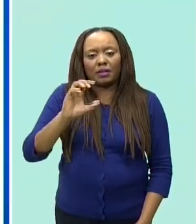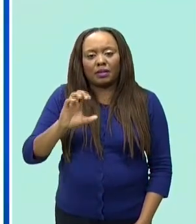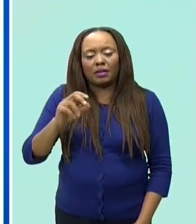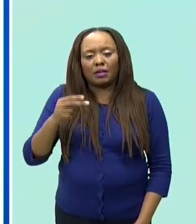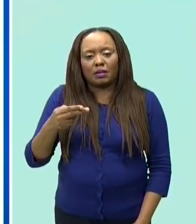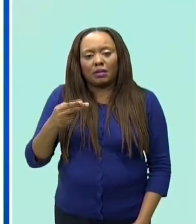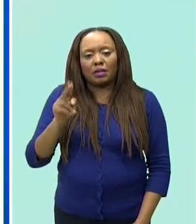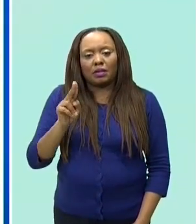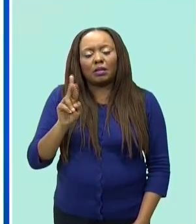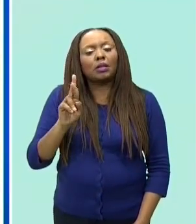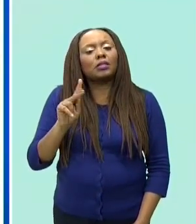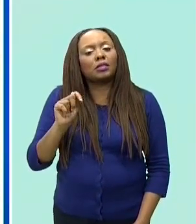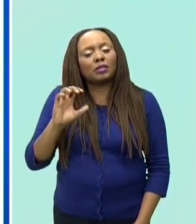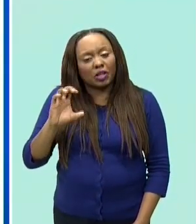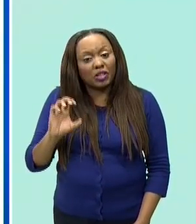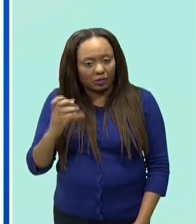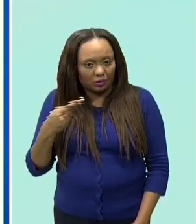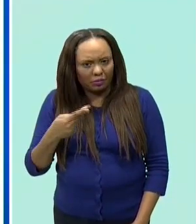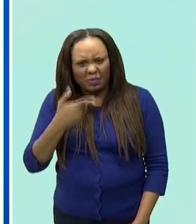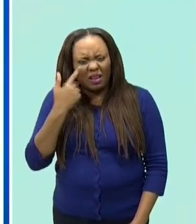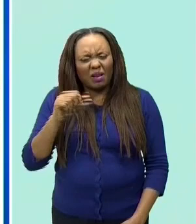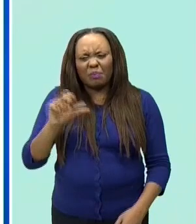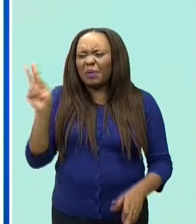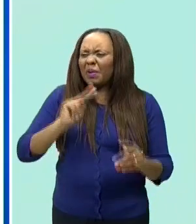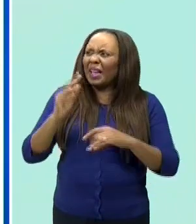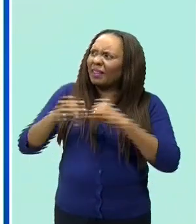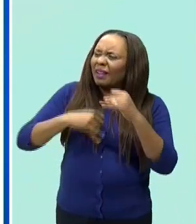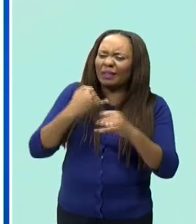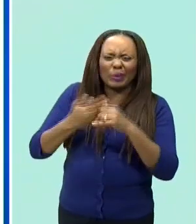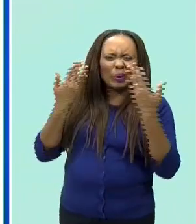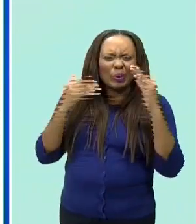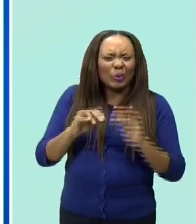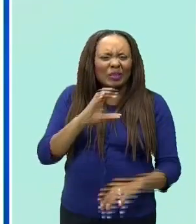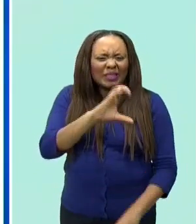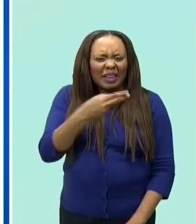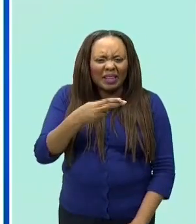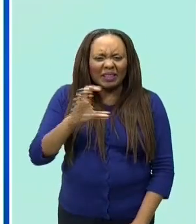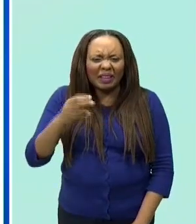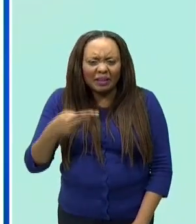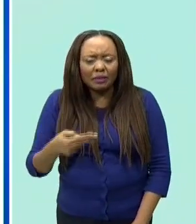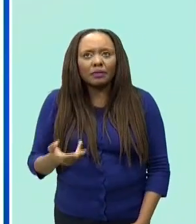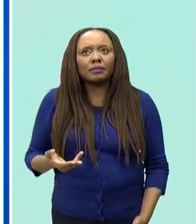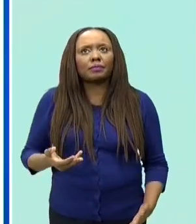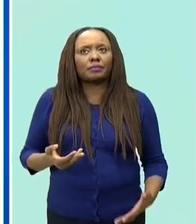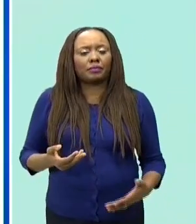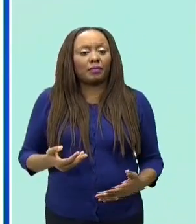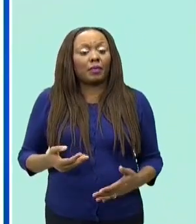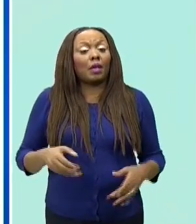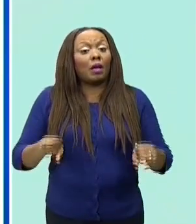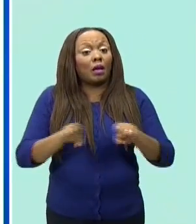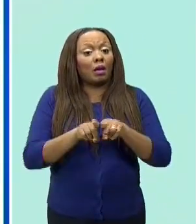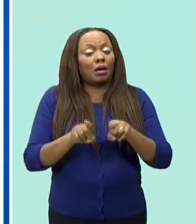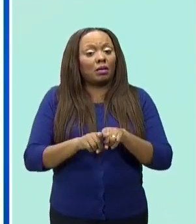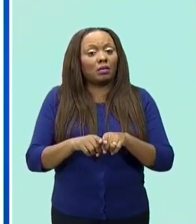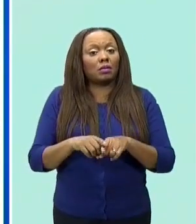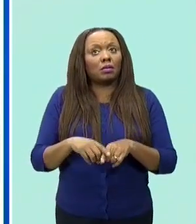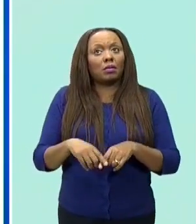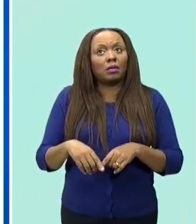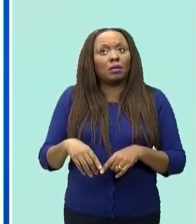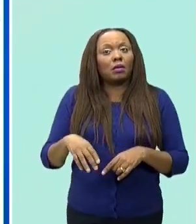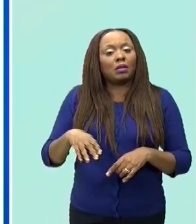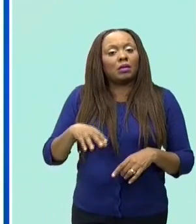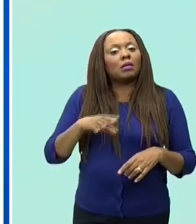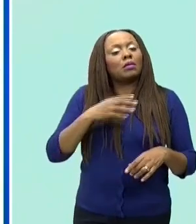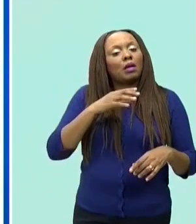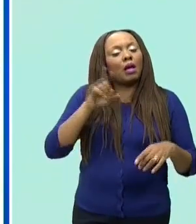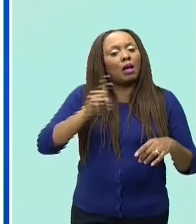Business Association, Senator Lynette Holder, suggests quick fixes won't work in addressing the challenges facing the sector. Rather,